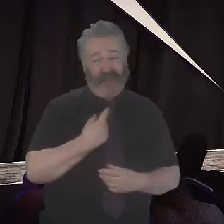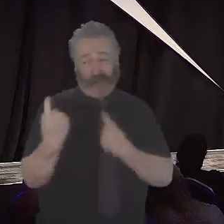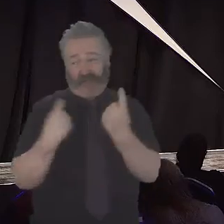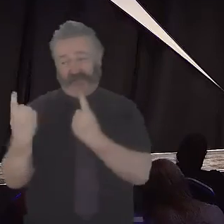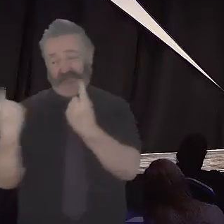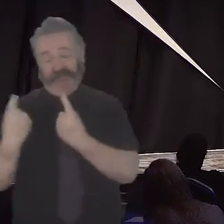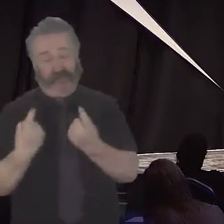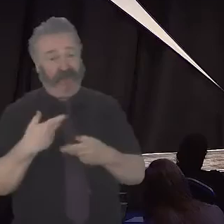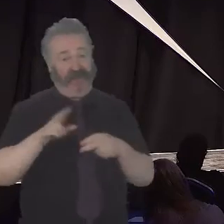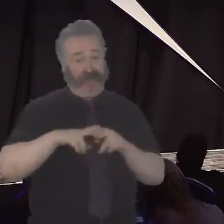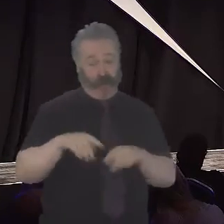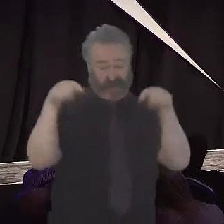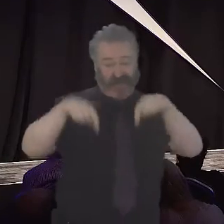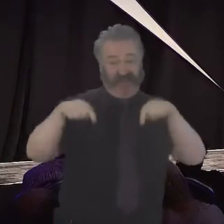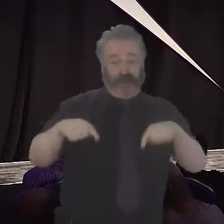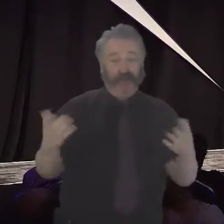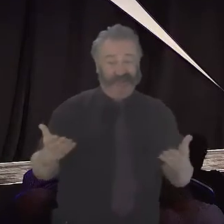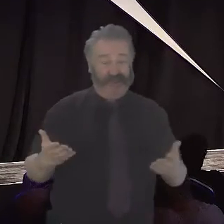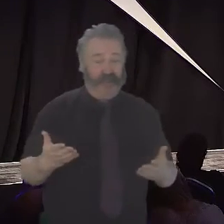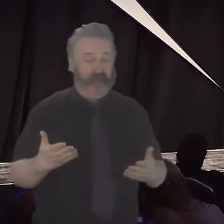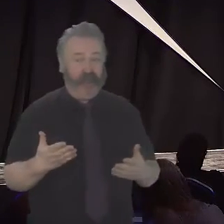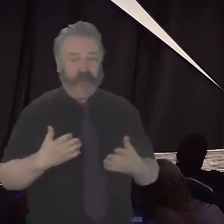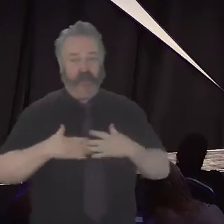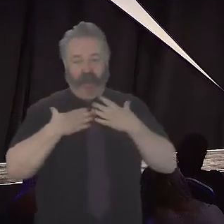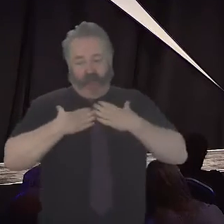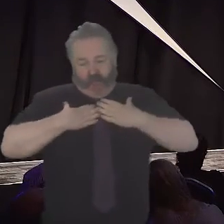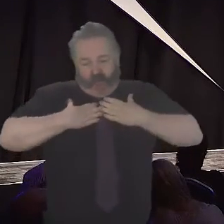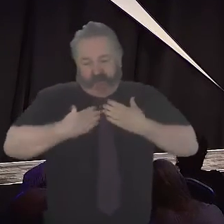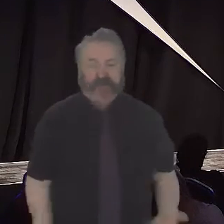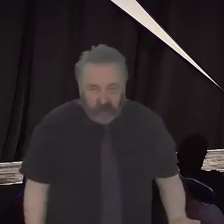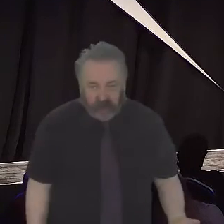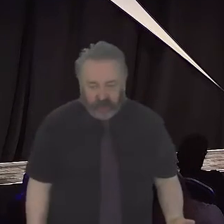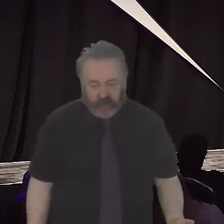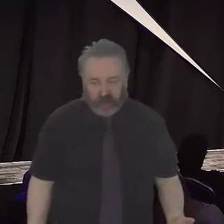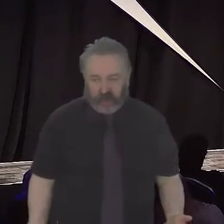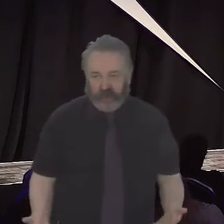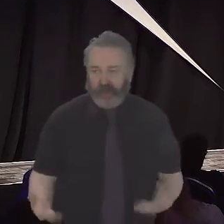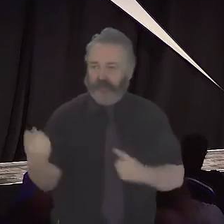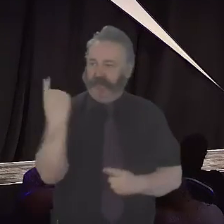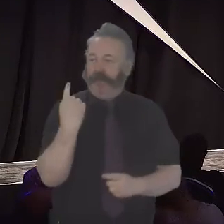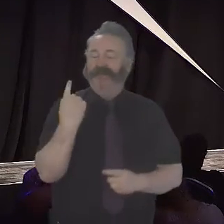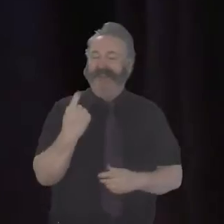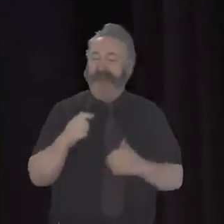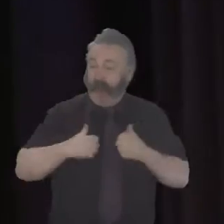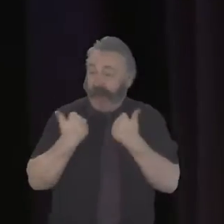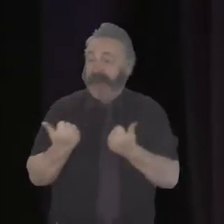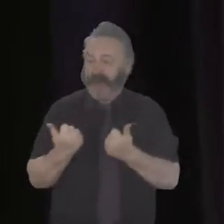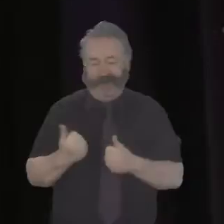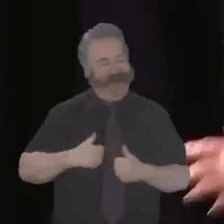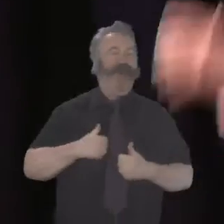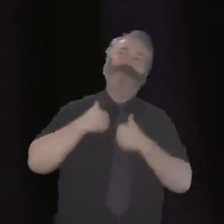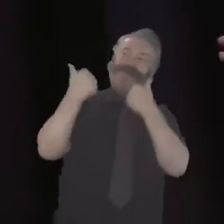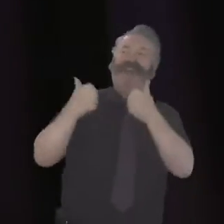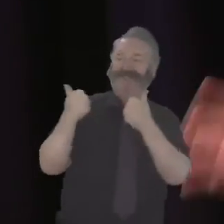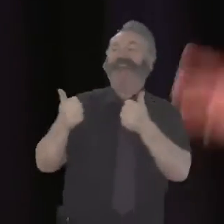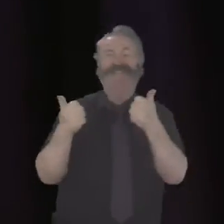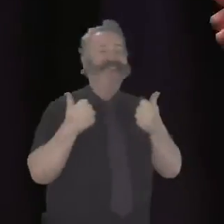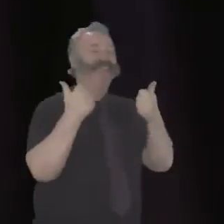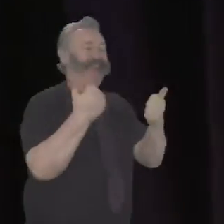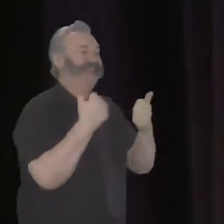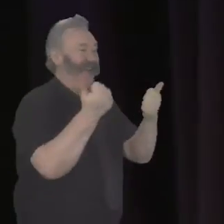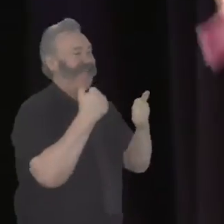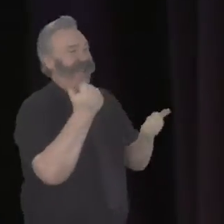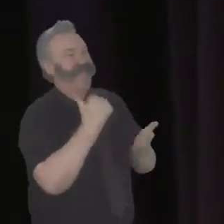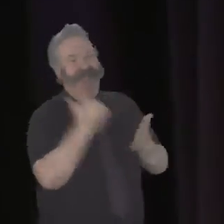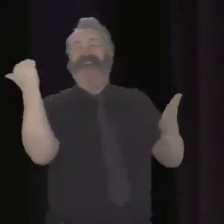and if you've come here this weekend and you're running on empty and people keep coming up to you and saying how are you and you go I'm great I'm fine